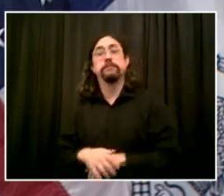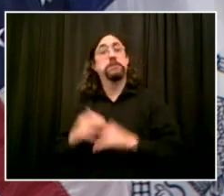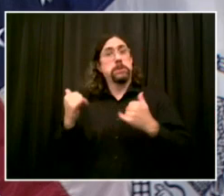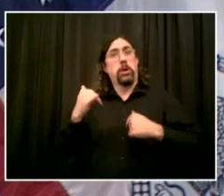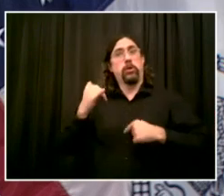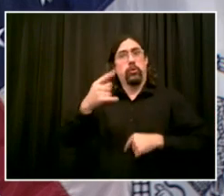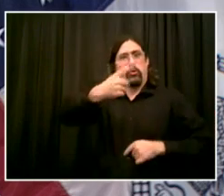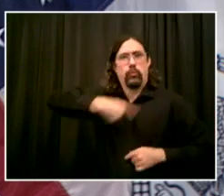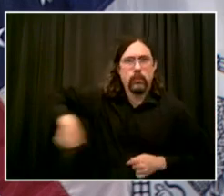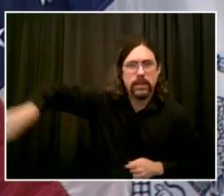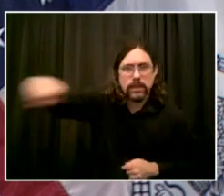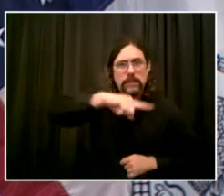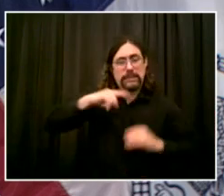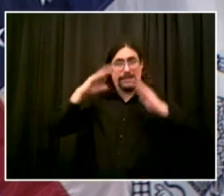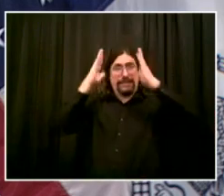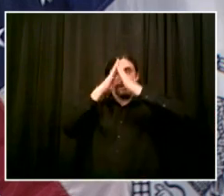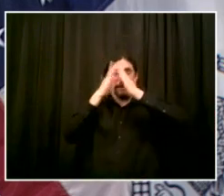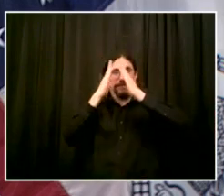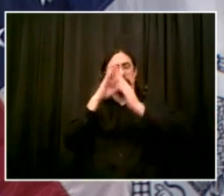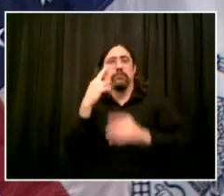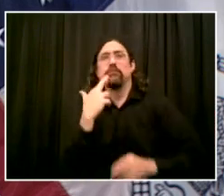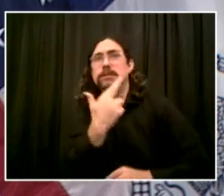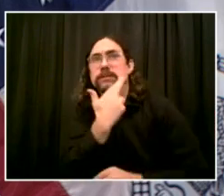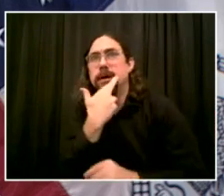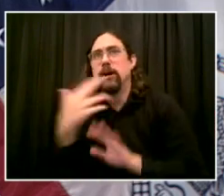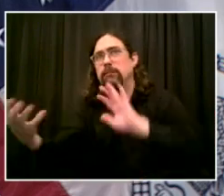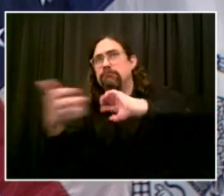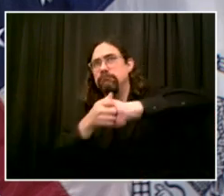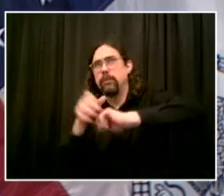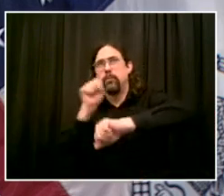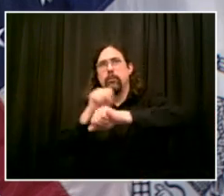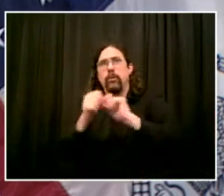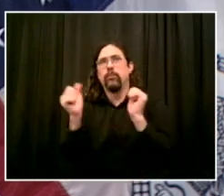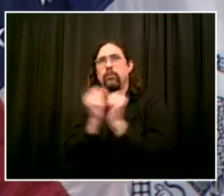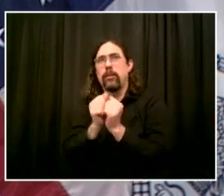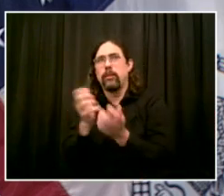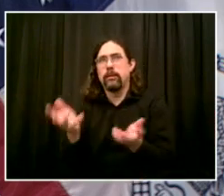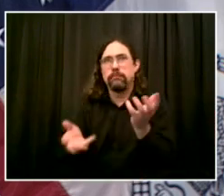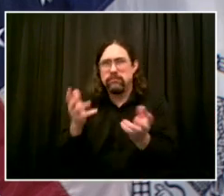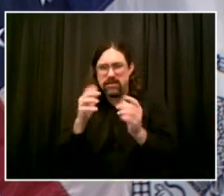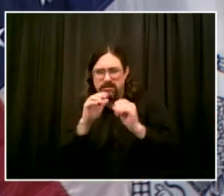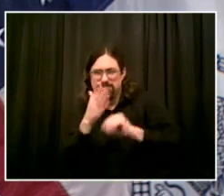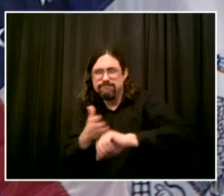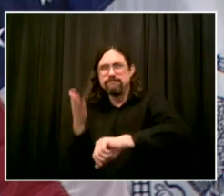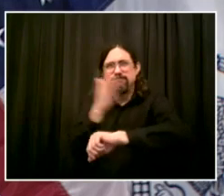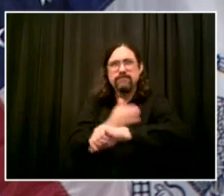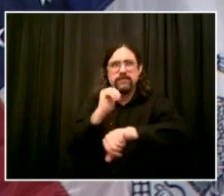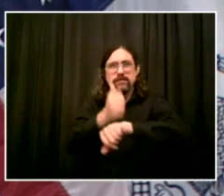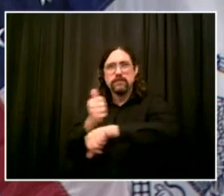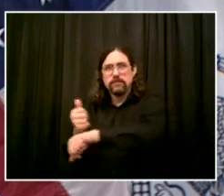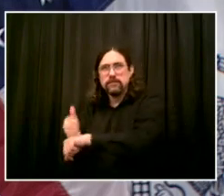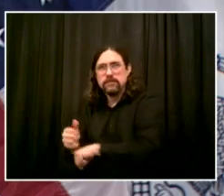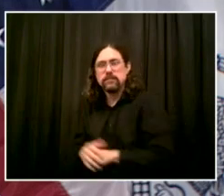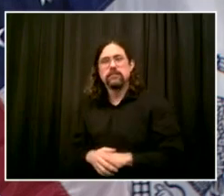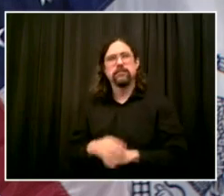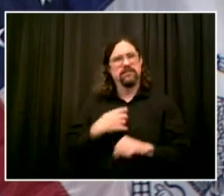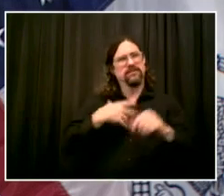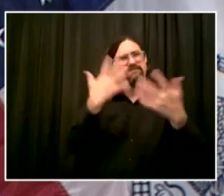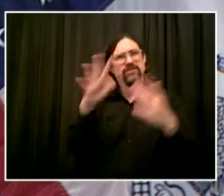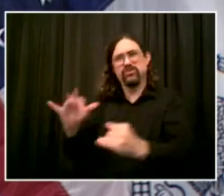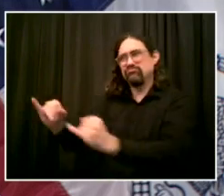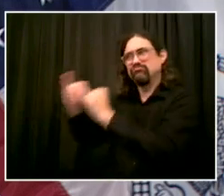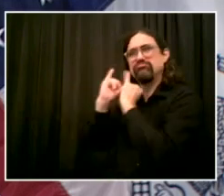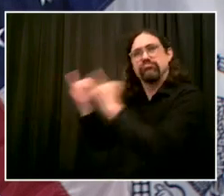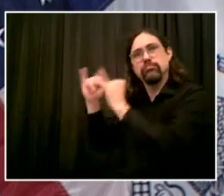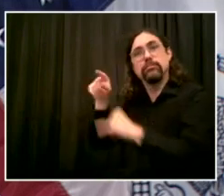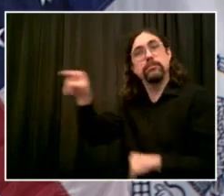solution. Now, if a restaurant bluntly refuses, which I don't think is the case hardly ever, that's a different matter. But what I've heard